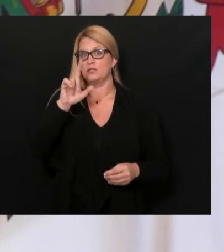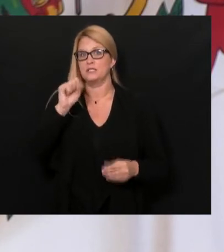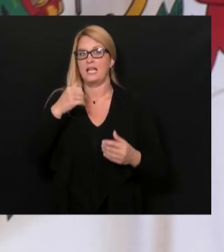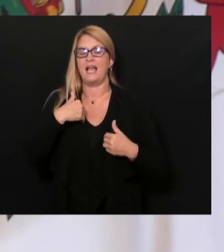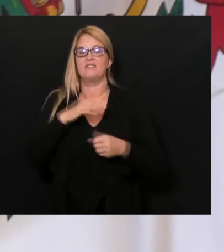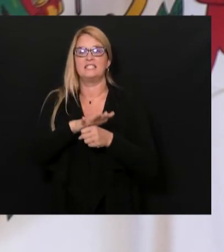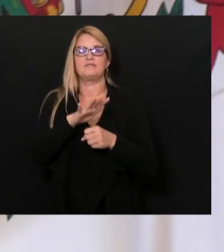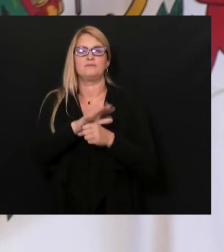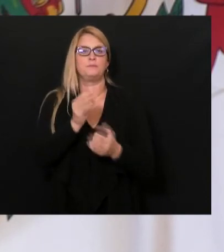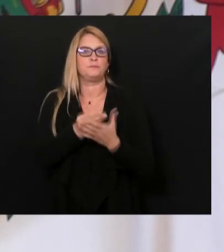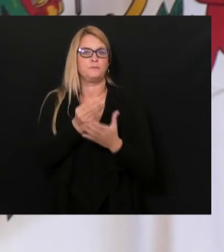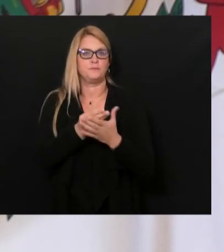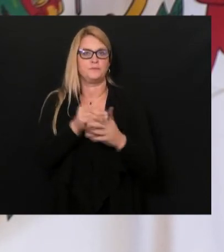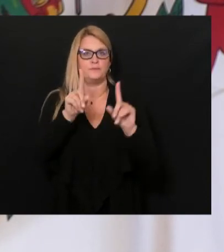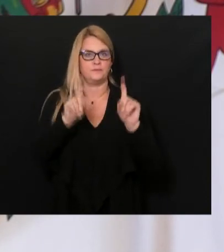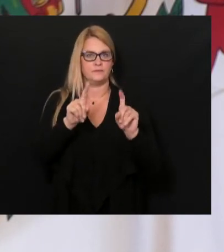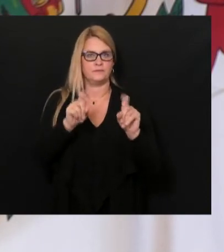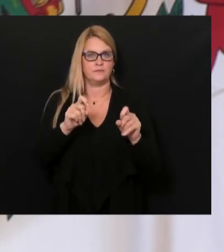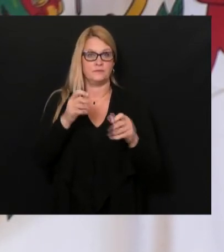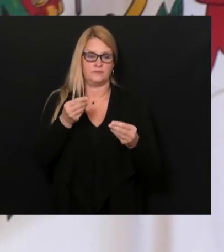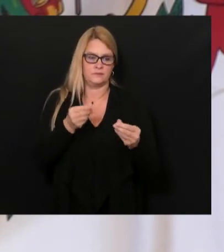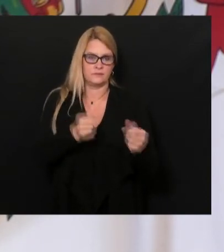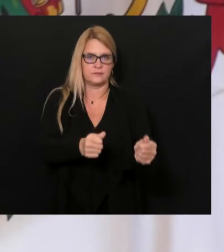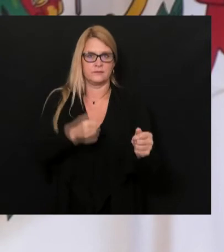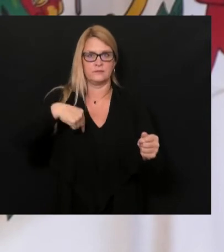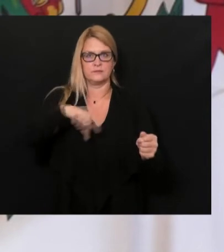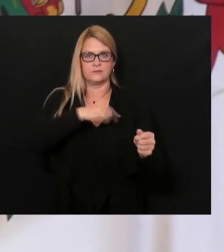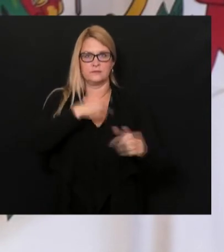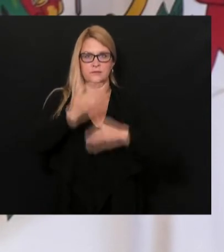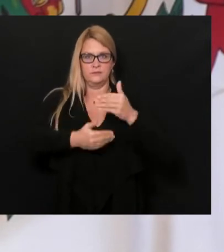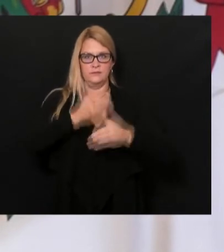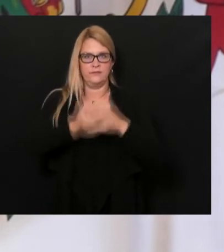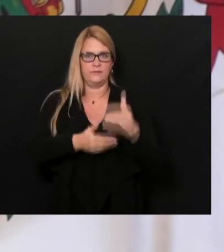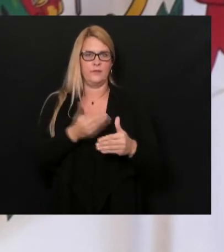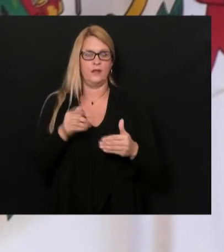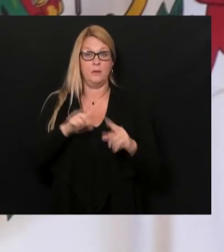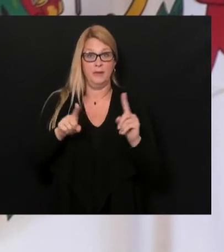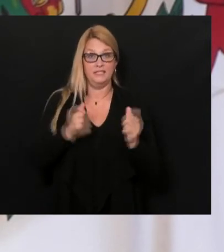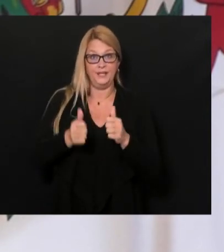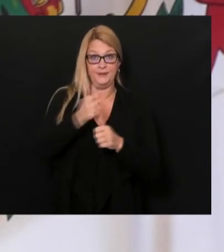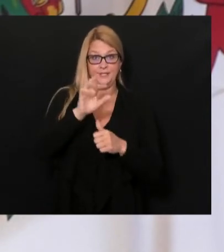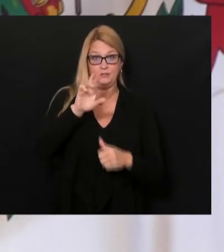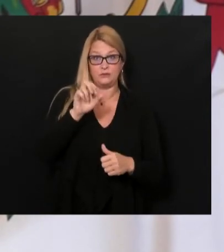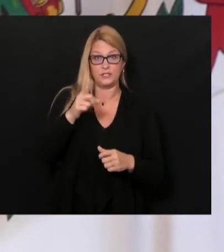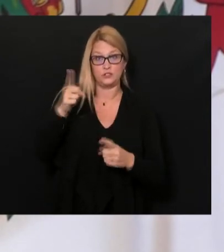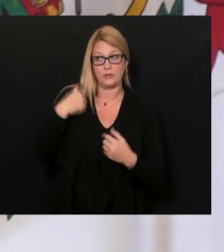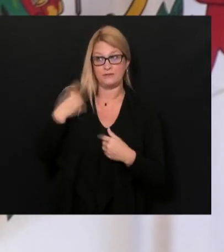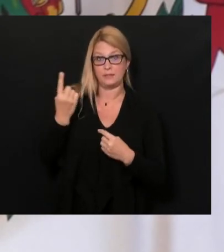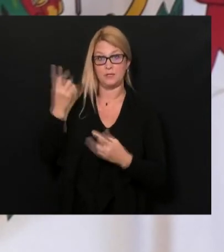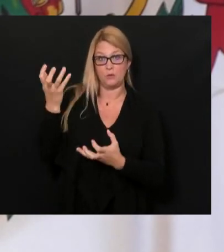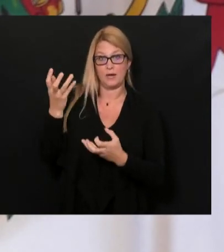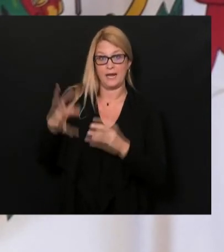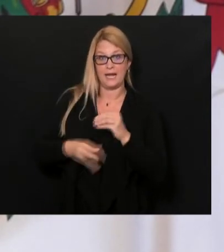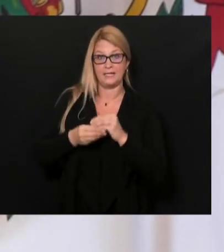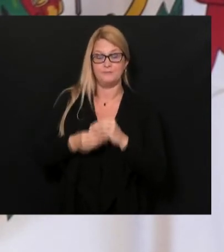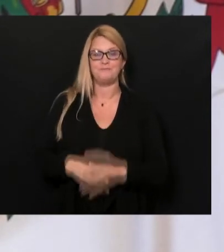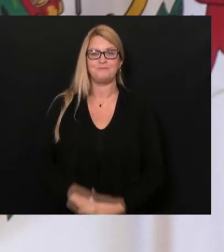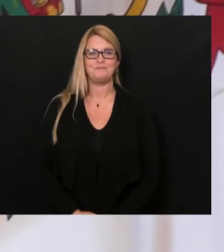that'll be flowing right to us to be able to continue to do that. But Secretary Crouch, if you've got any more to add, please feel free to do